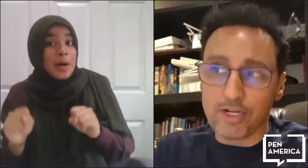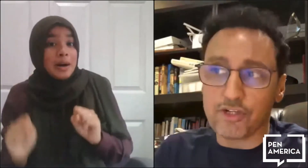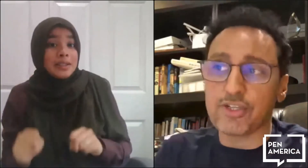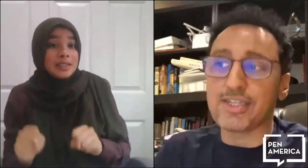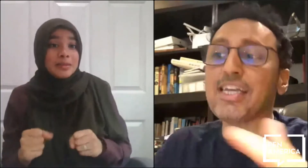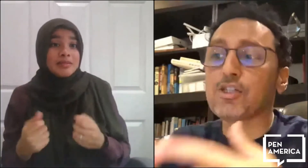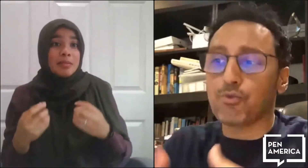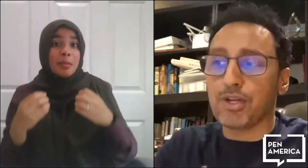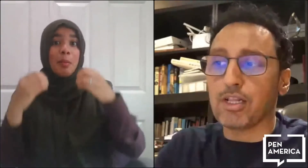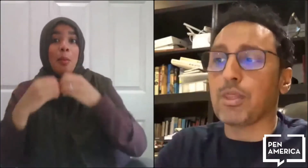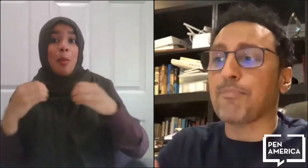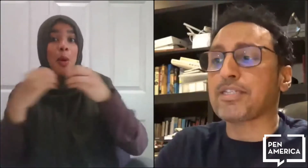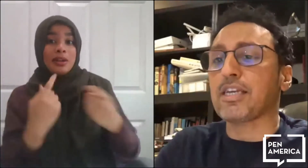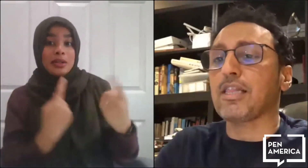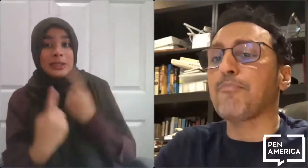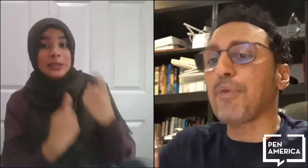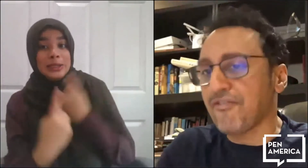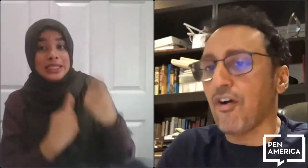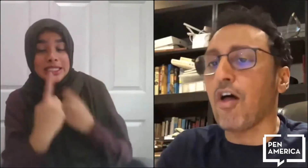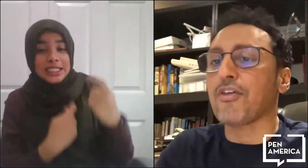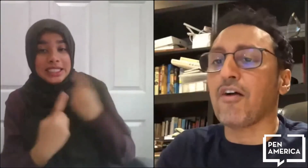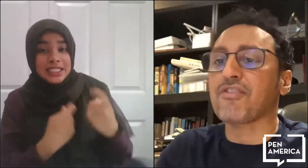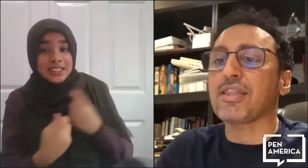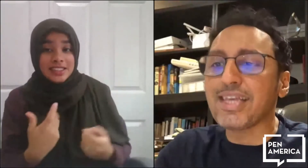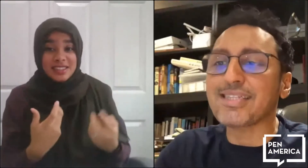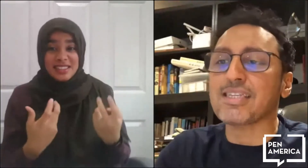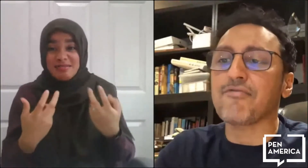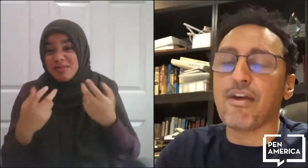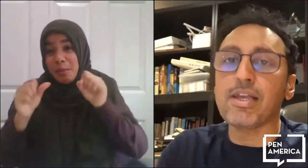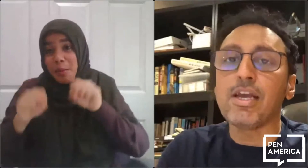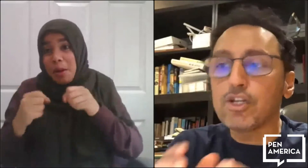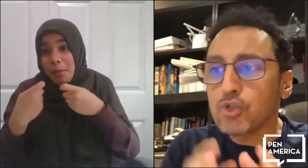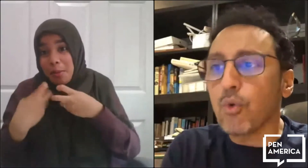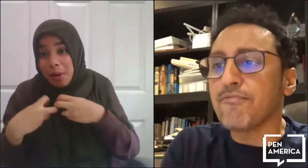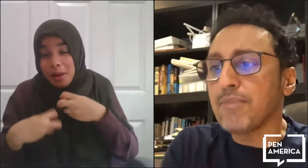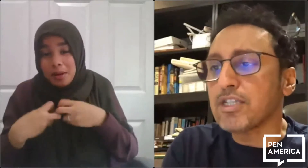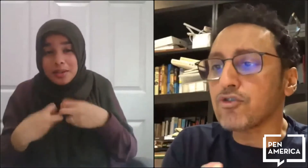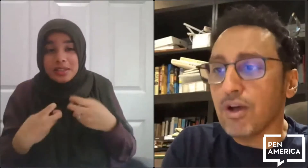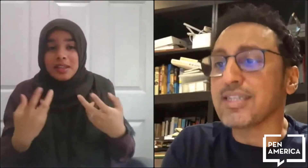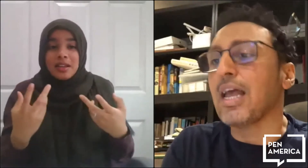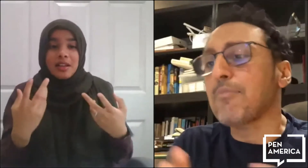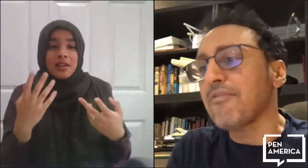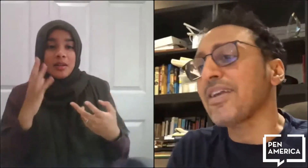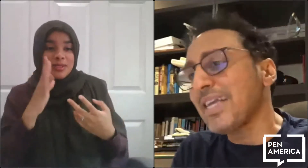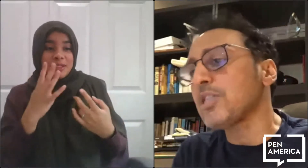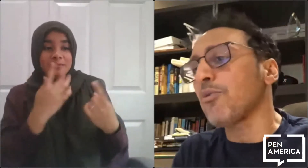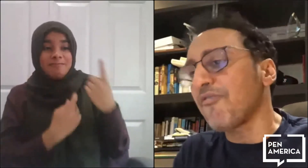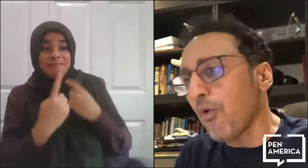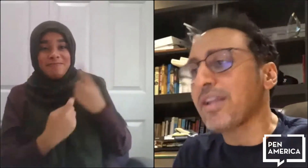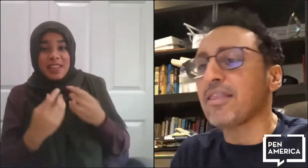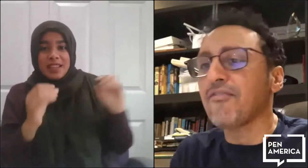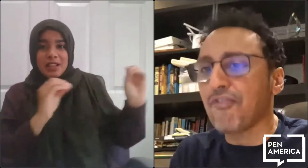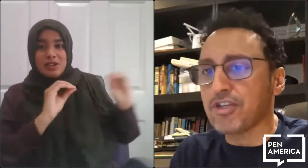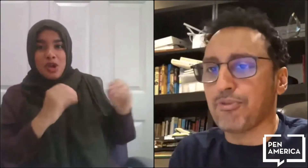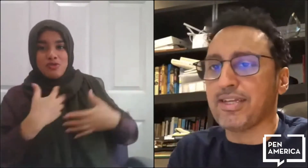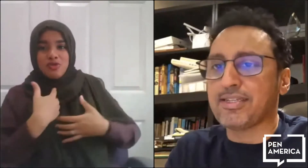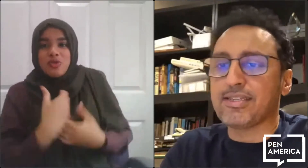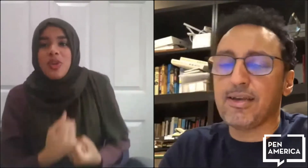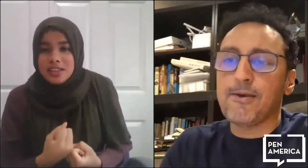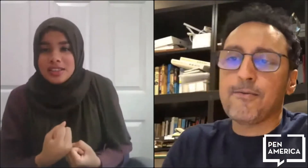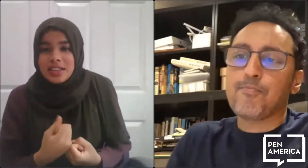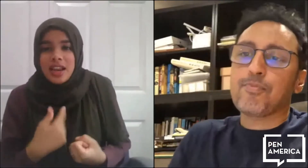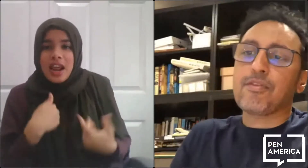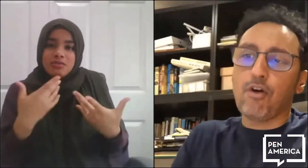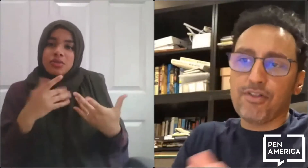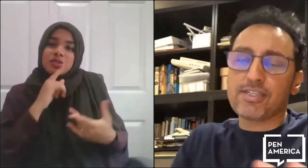more questions, each riddled with a particular pitfall that often leads to the very sort of mistrust I am ever keen to avoid in the first